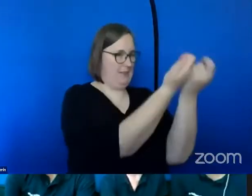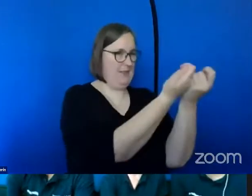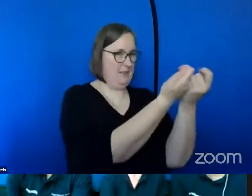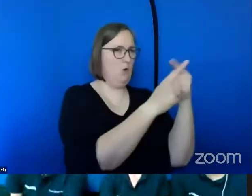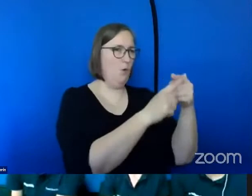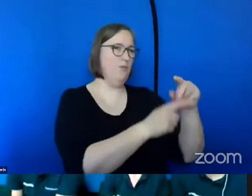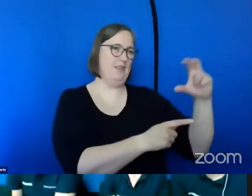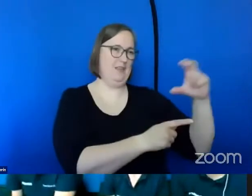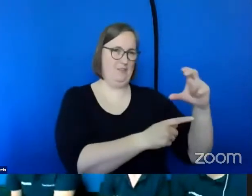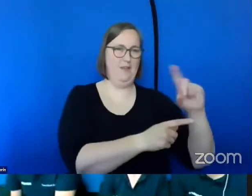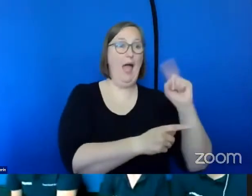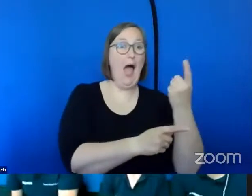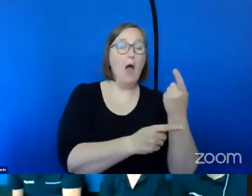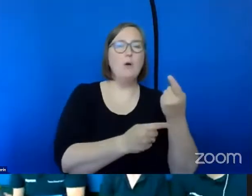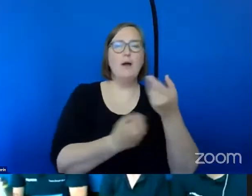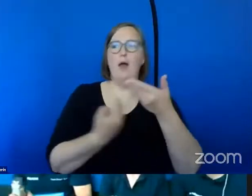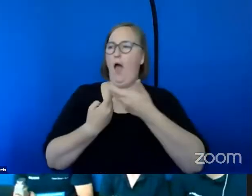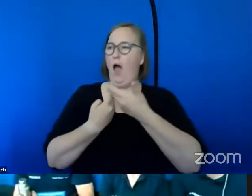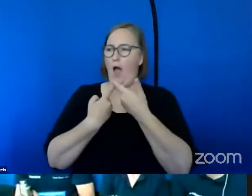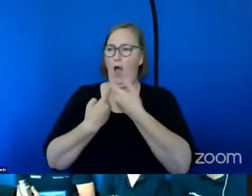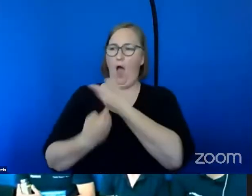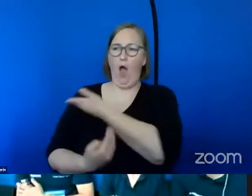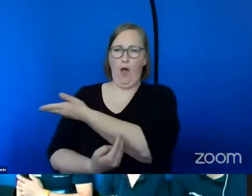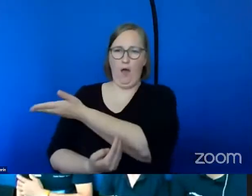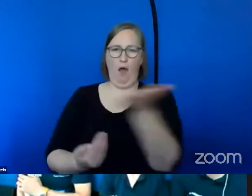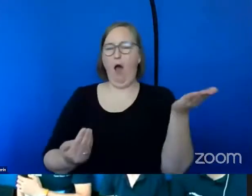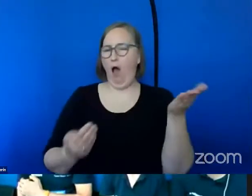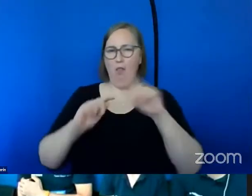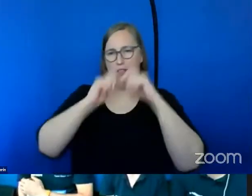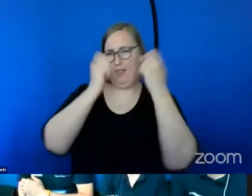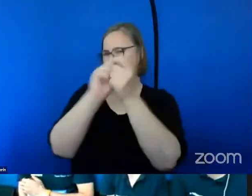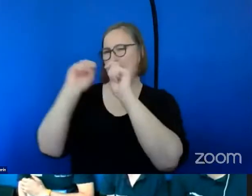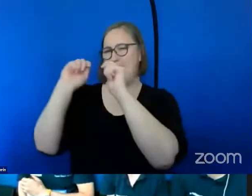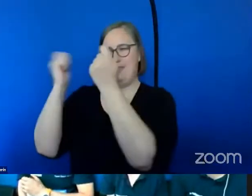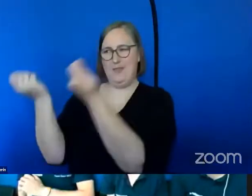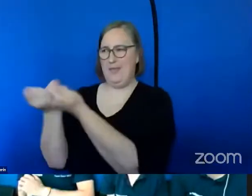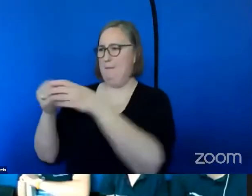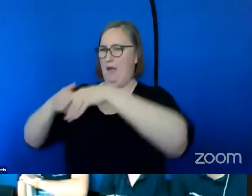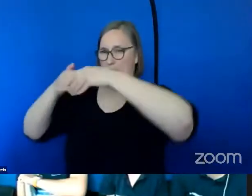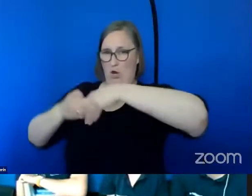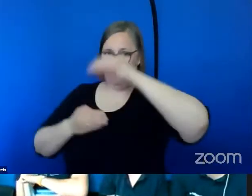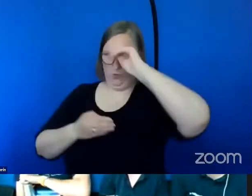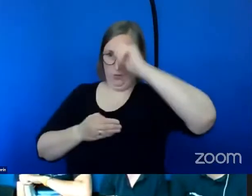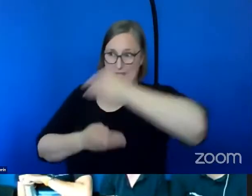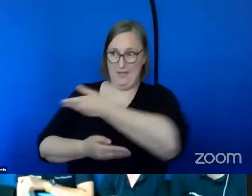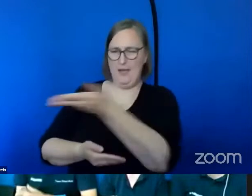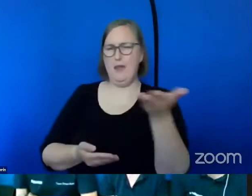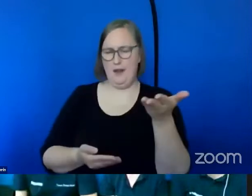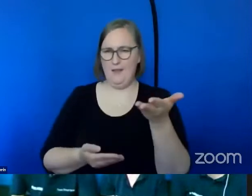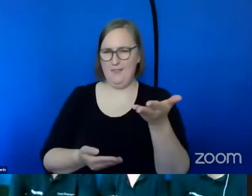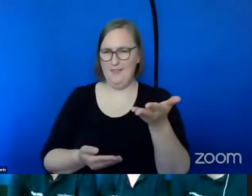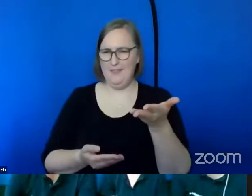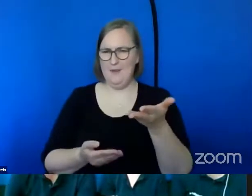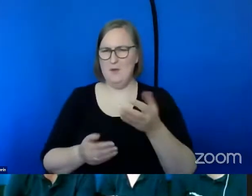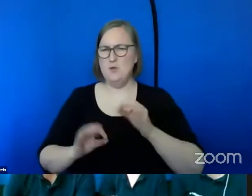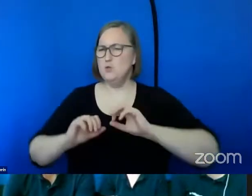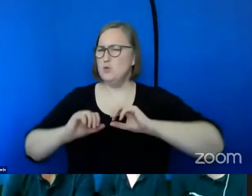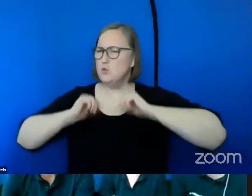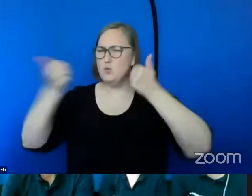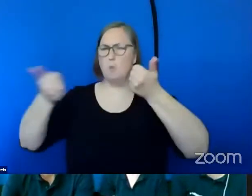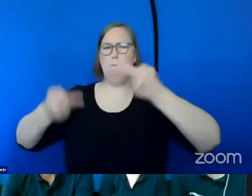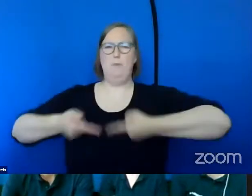and clearly demonstrating that CYBATHLON challenges for 2022 have been a real success. Thank you very much,